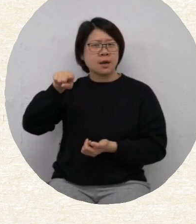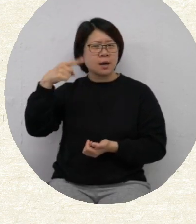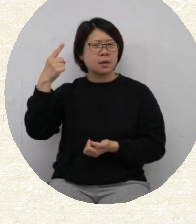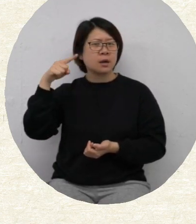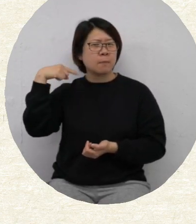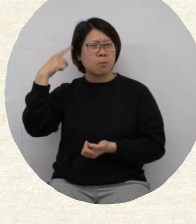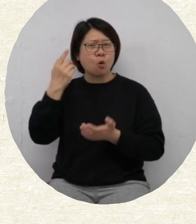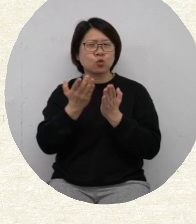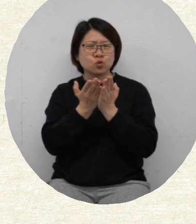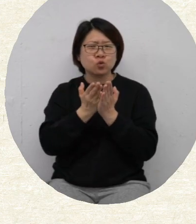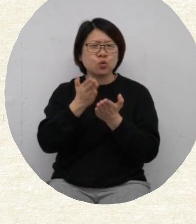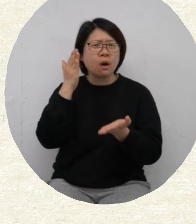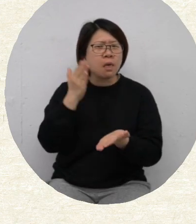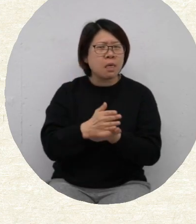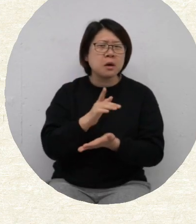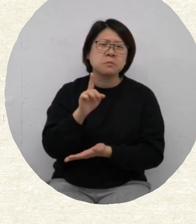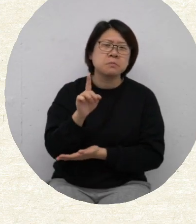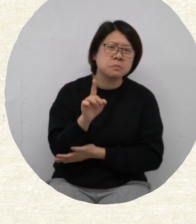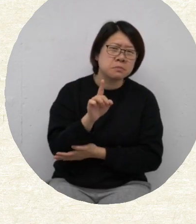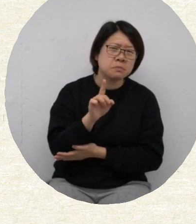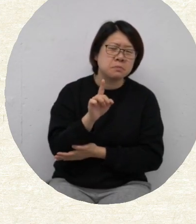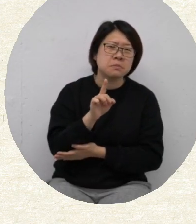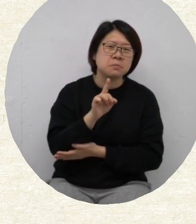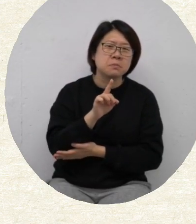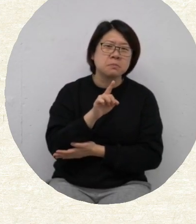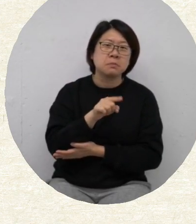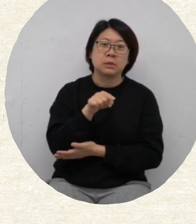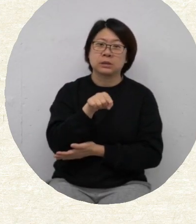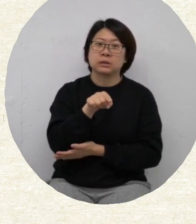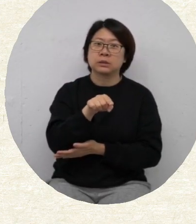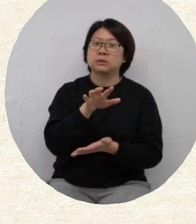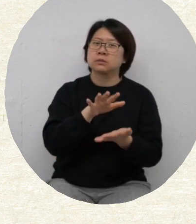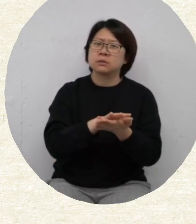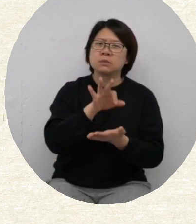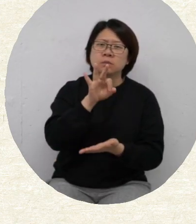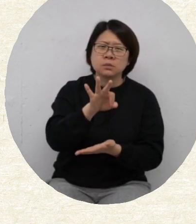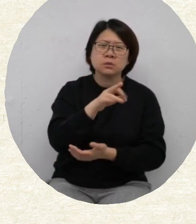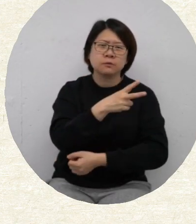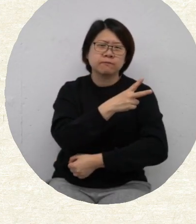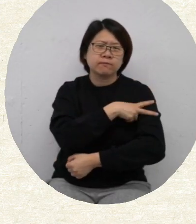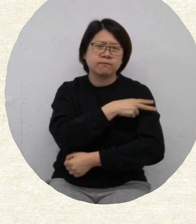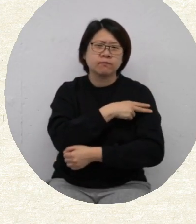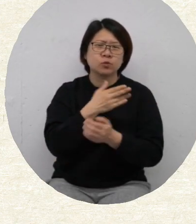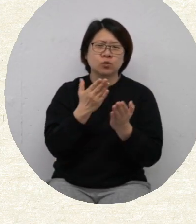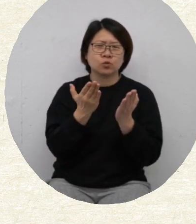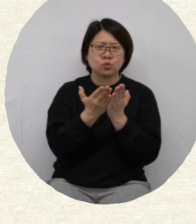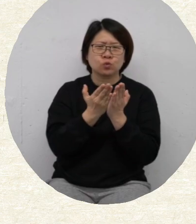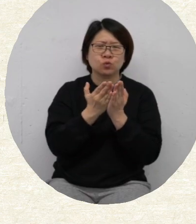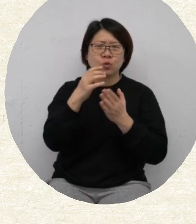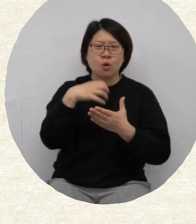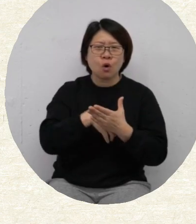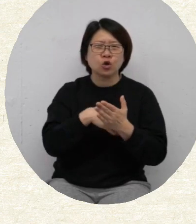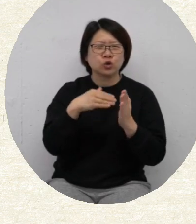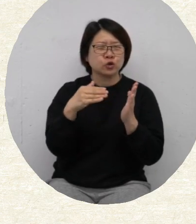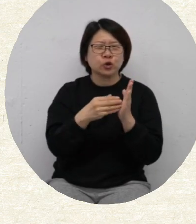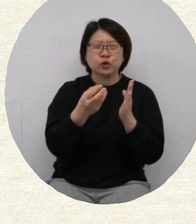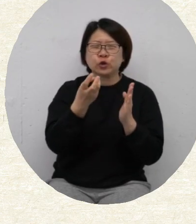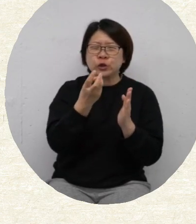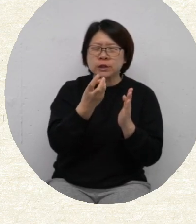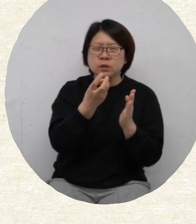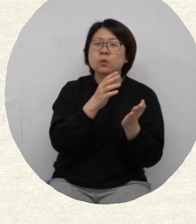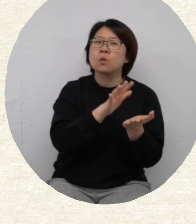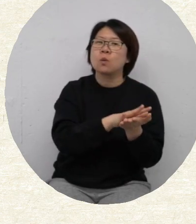that might be a little bit different is that for during the 3 years, at least minimum